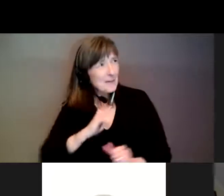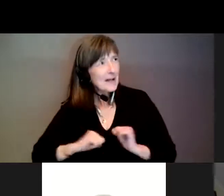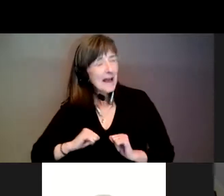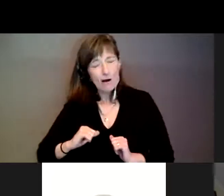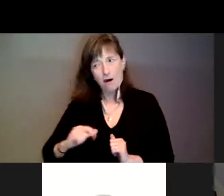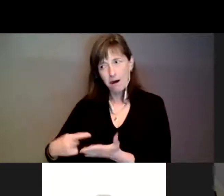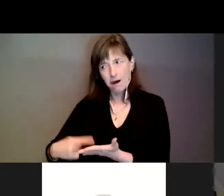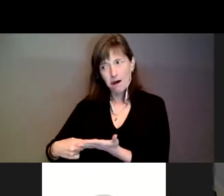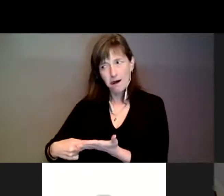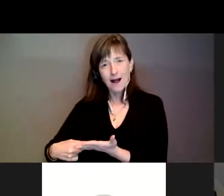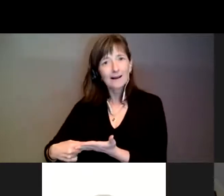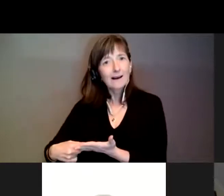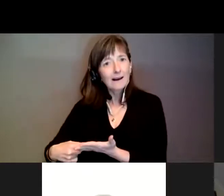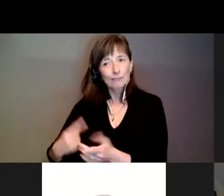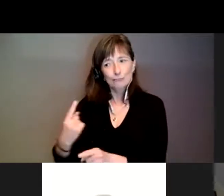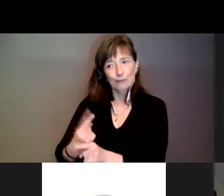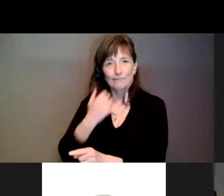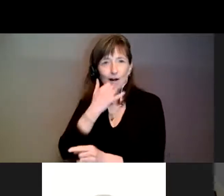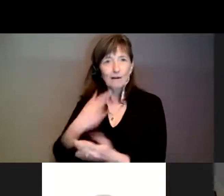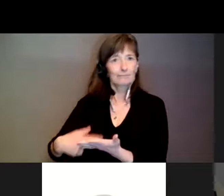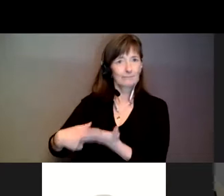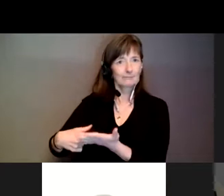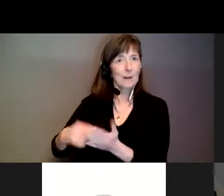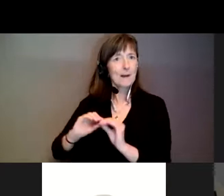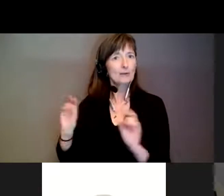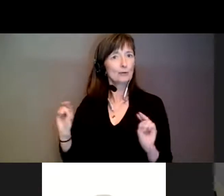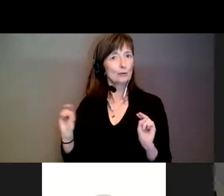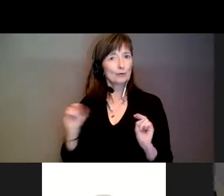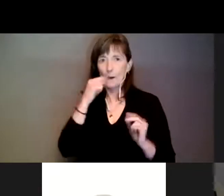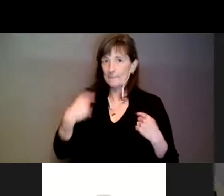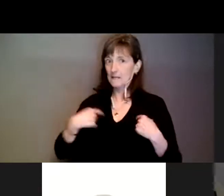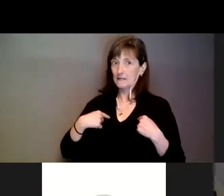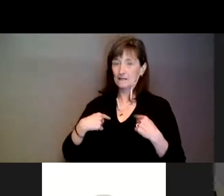really, really important in the work we do, to make connections with the resources that existed.